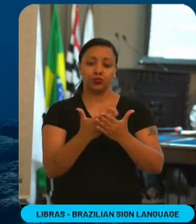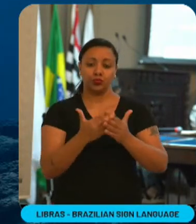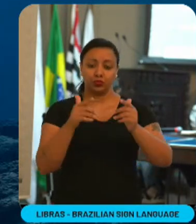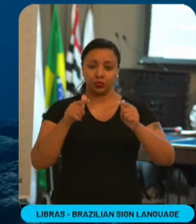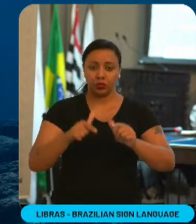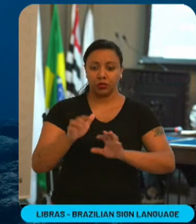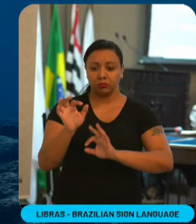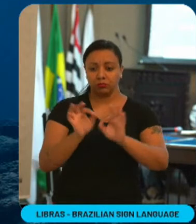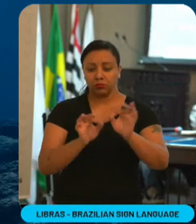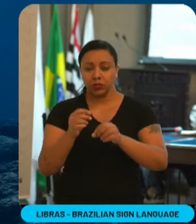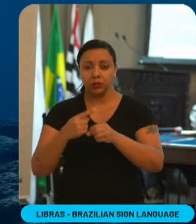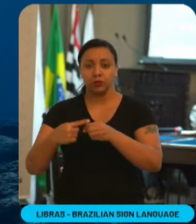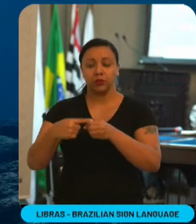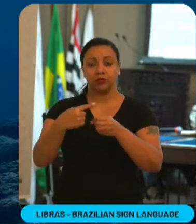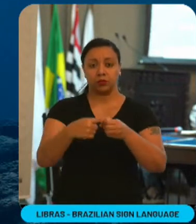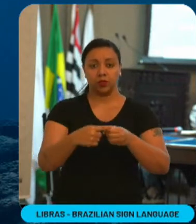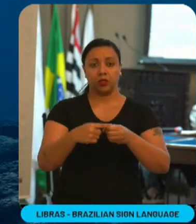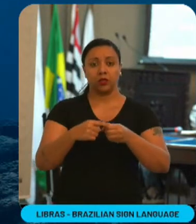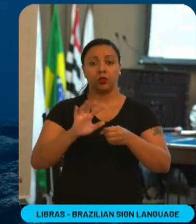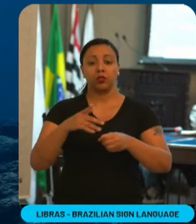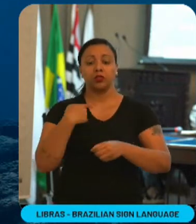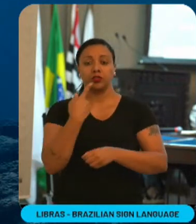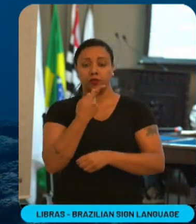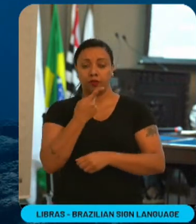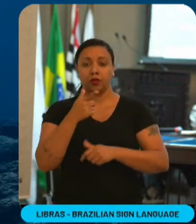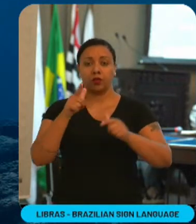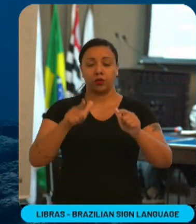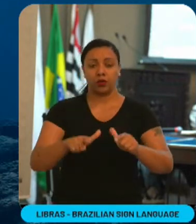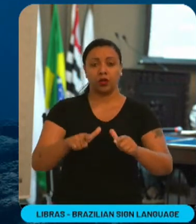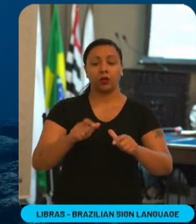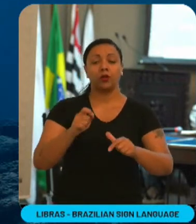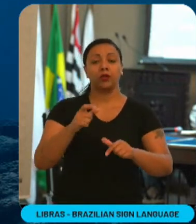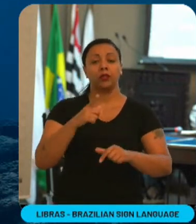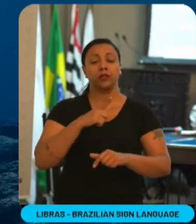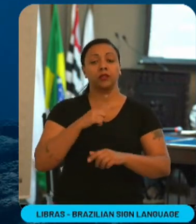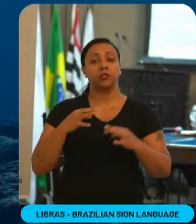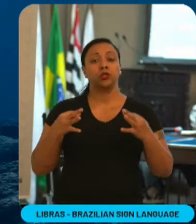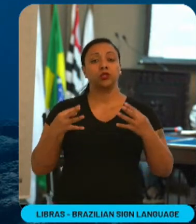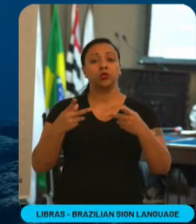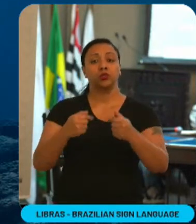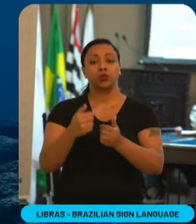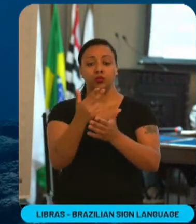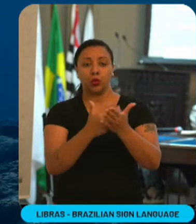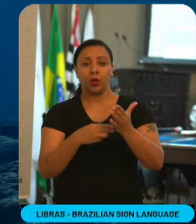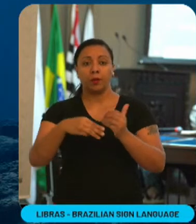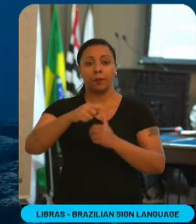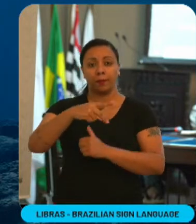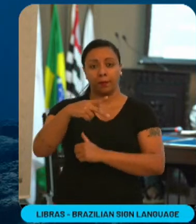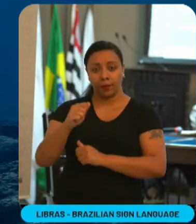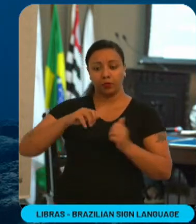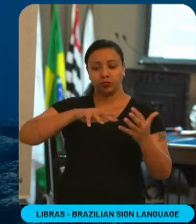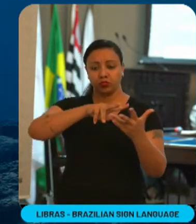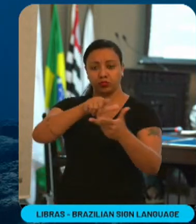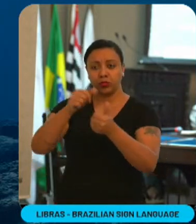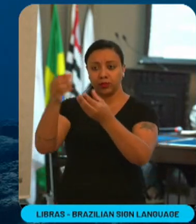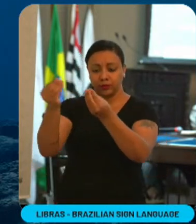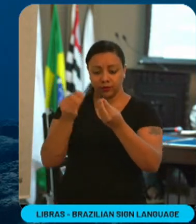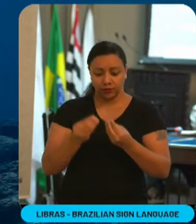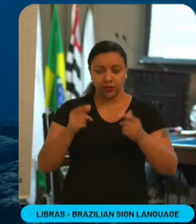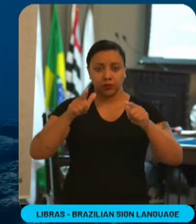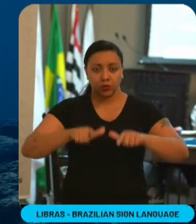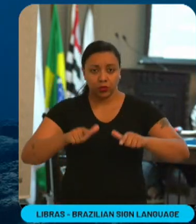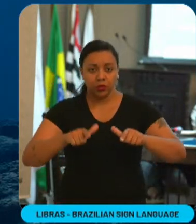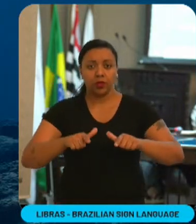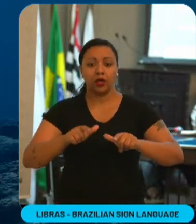with local studies and local master plans. When we say local, we have the global mapping, and we bring